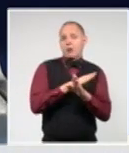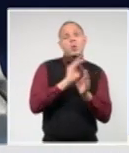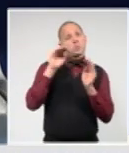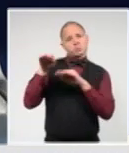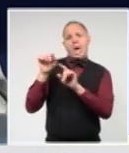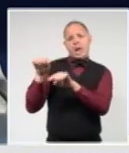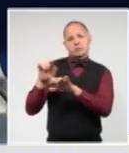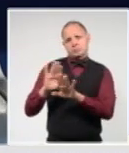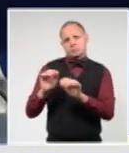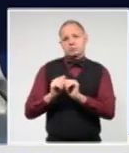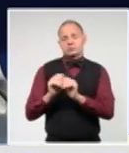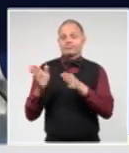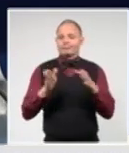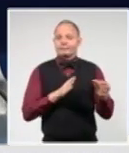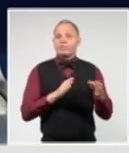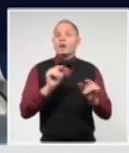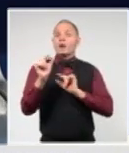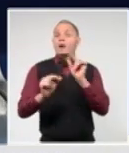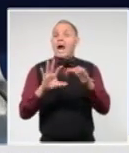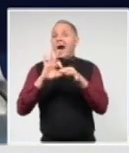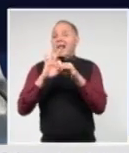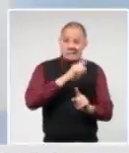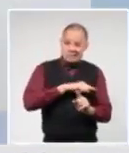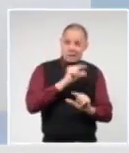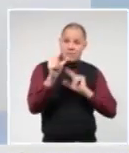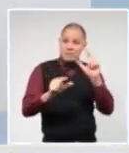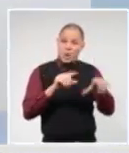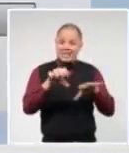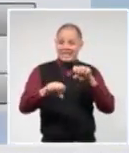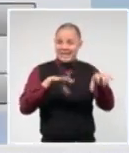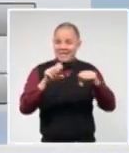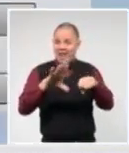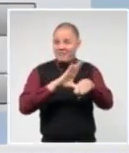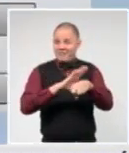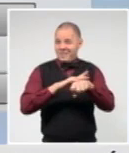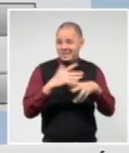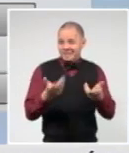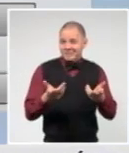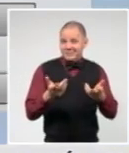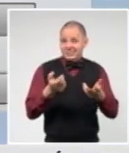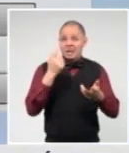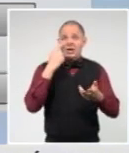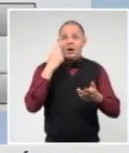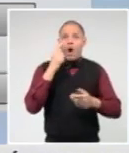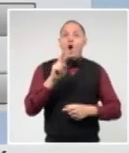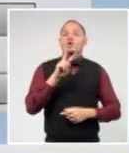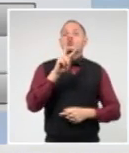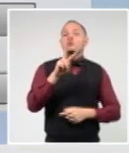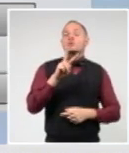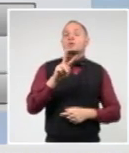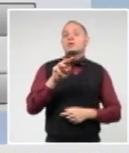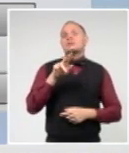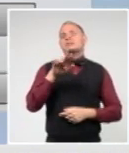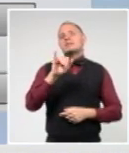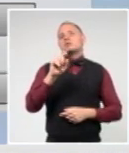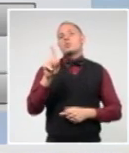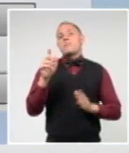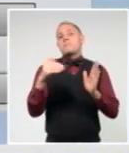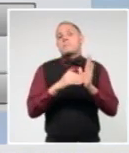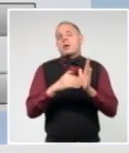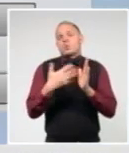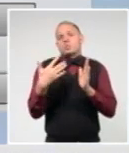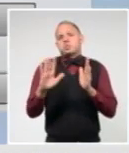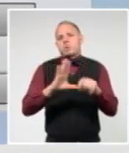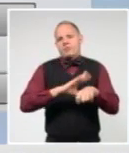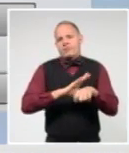Now we are going to turn our attention to the world. As of yesterday, COVID-19 continues to be